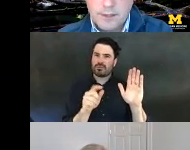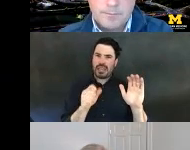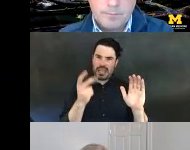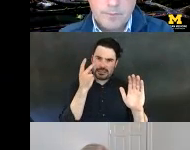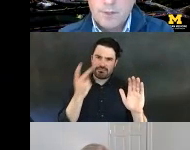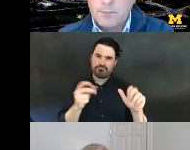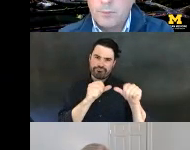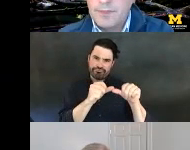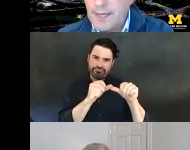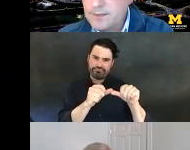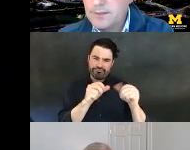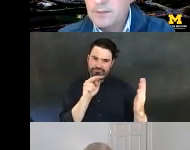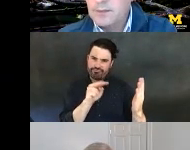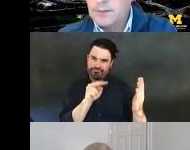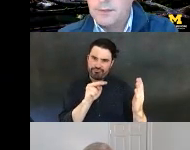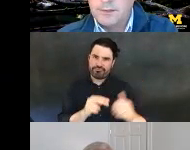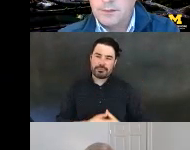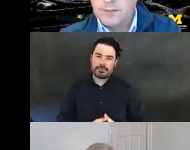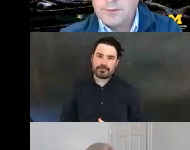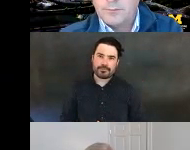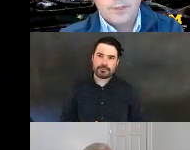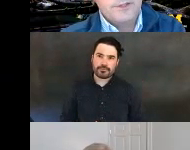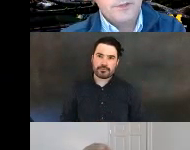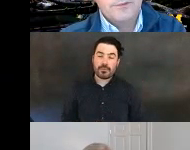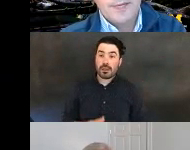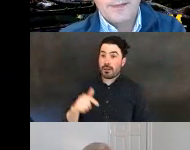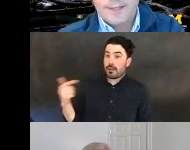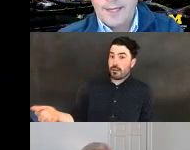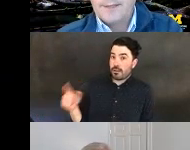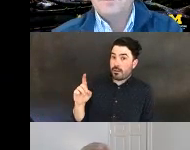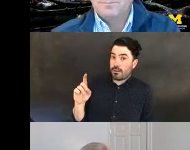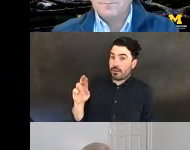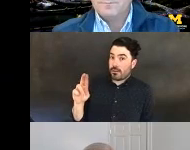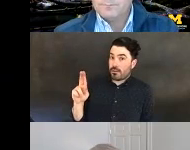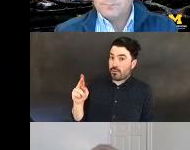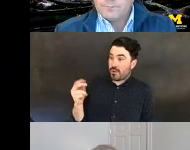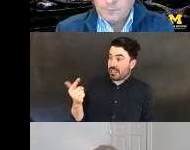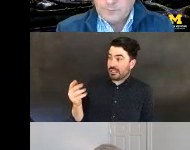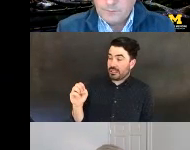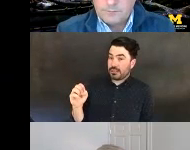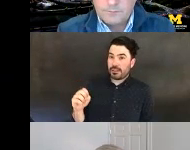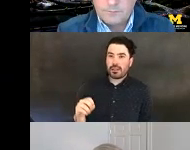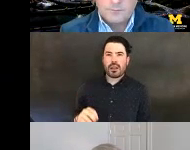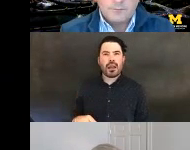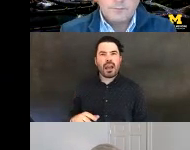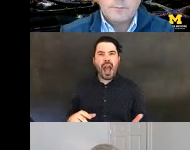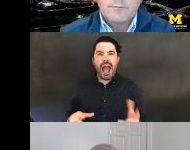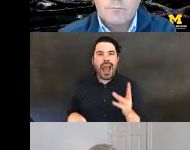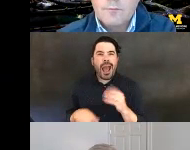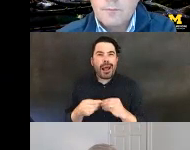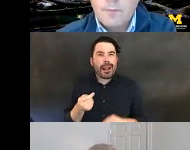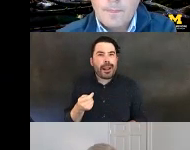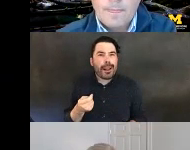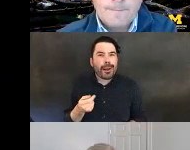on. But with that, Dr. Brody, do you have anything to add? I'm very little. I'd say you hit all the